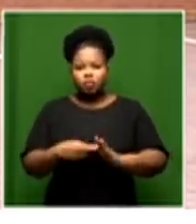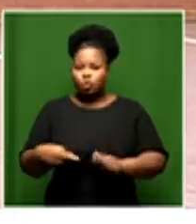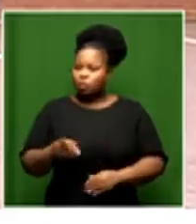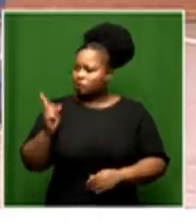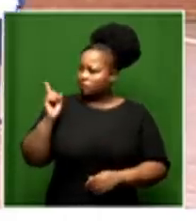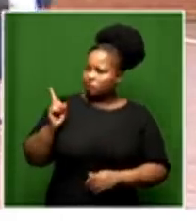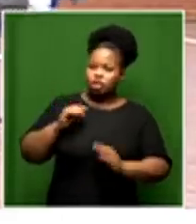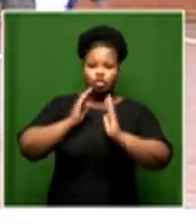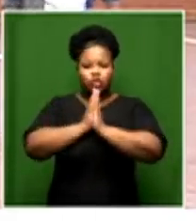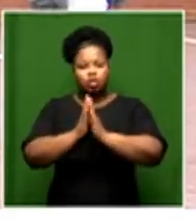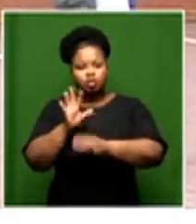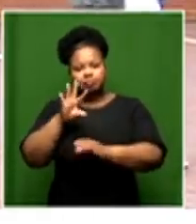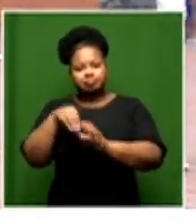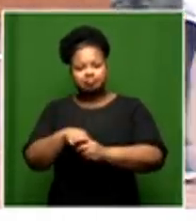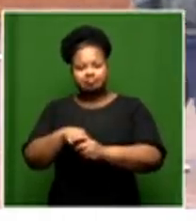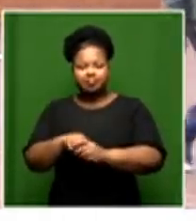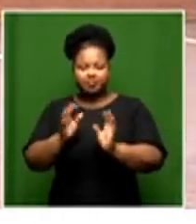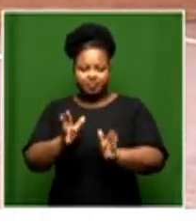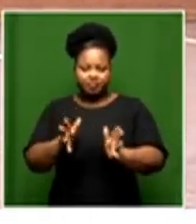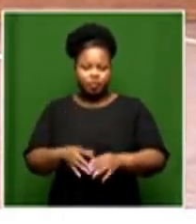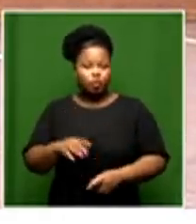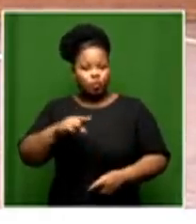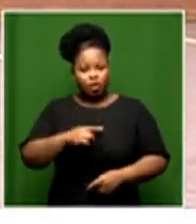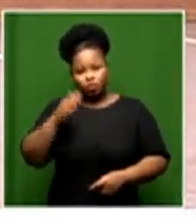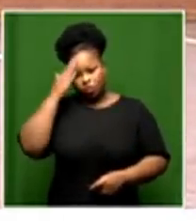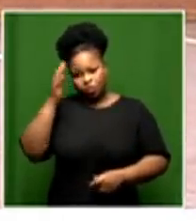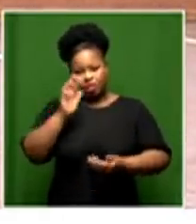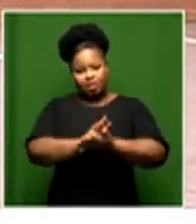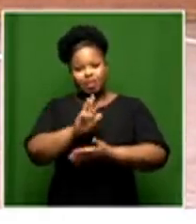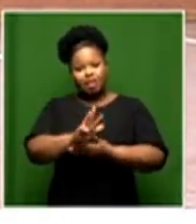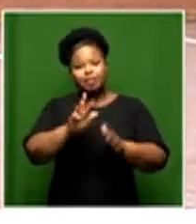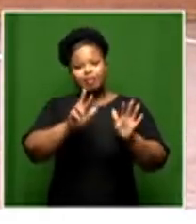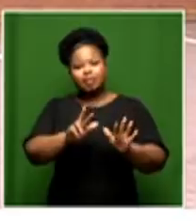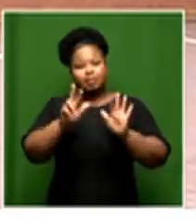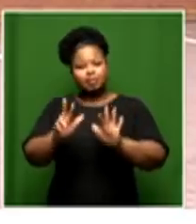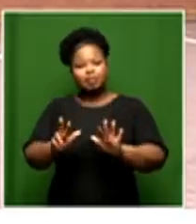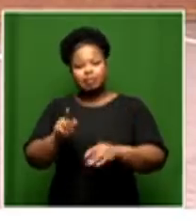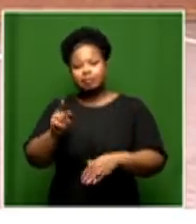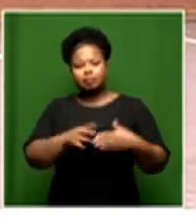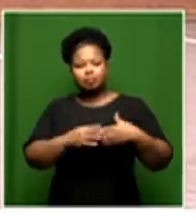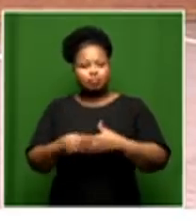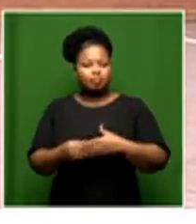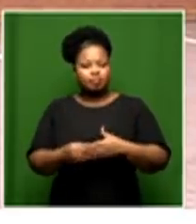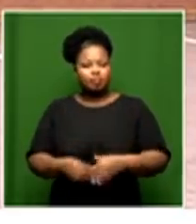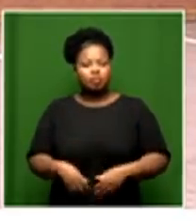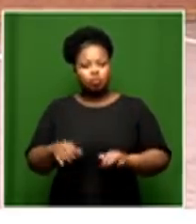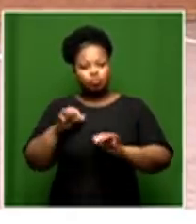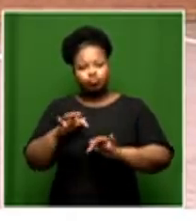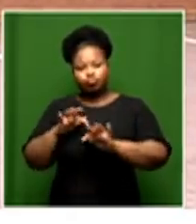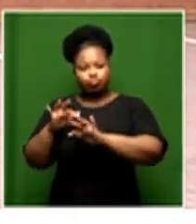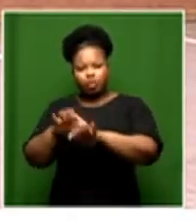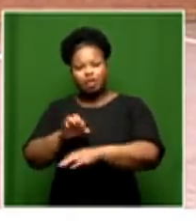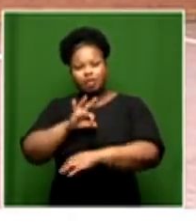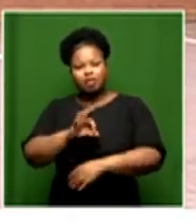we're actually standing right in front of. As you know, that in 1988, he led, a convoy of